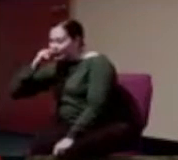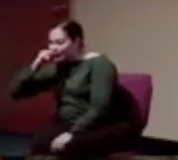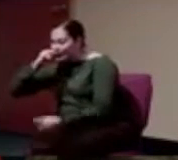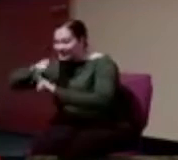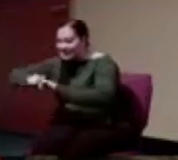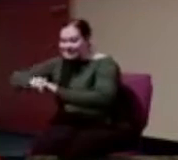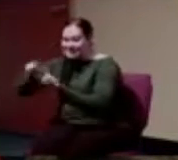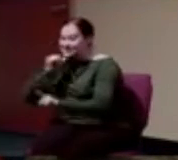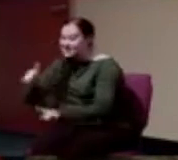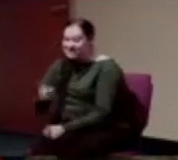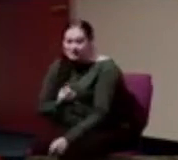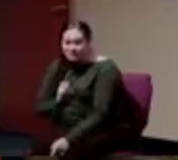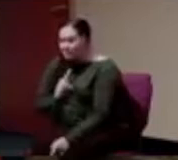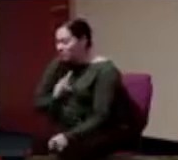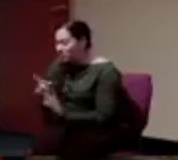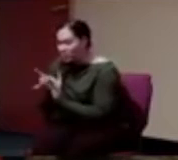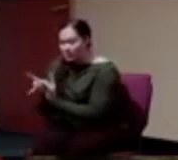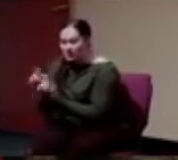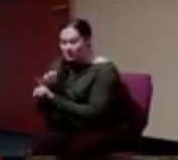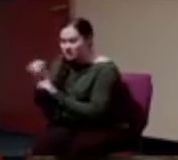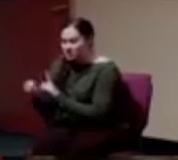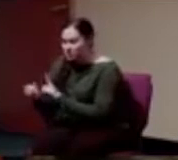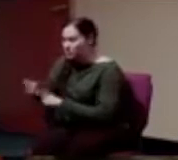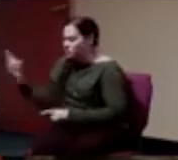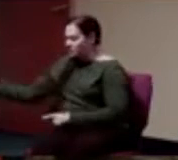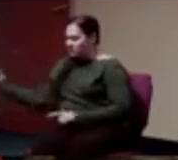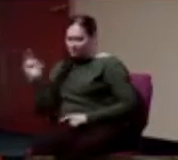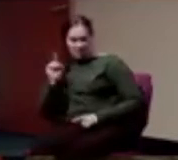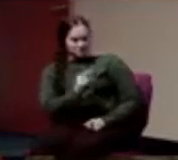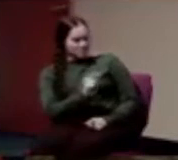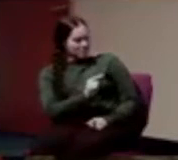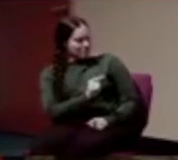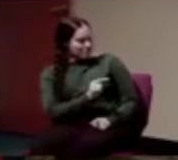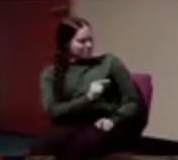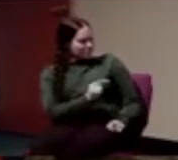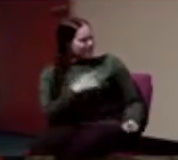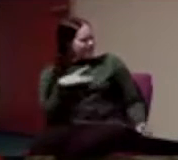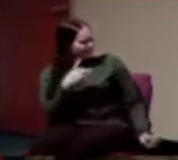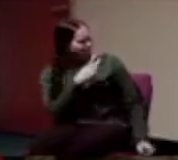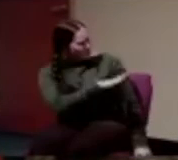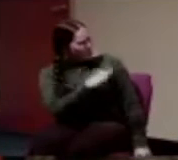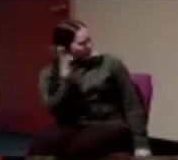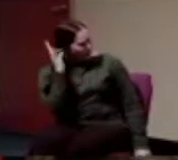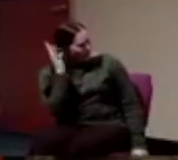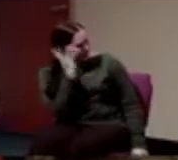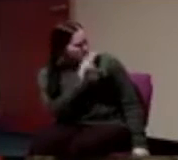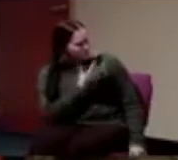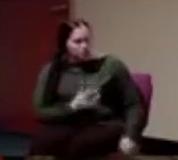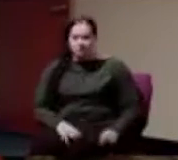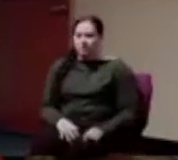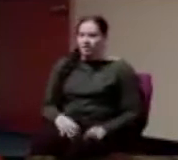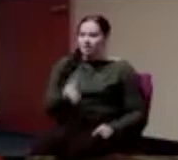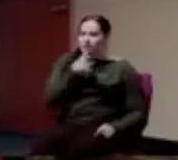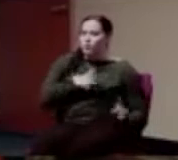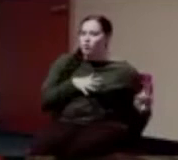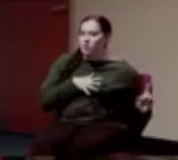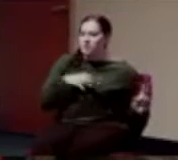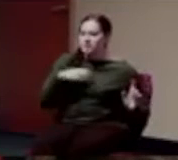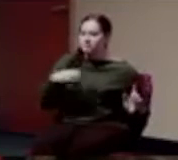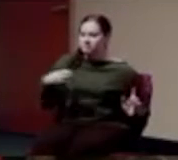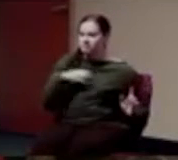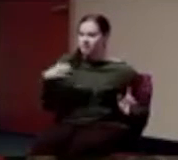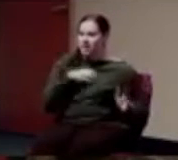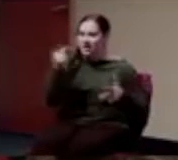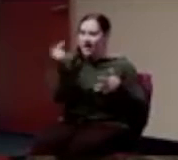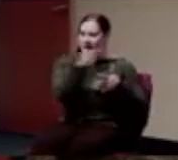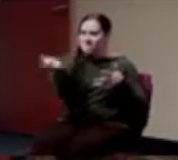incident, who came up to her and just say, hey, I like your hair. They're feeling good about themselves. This lady hated all of that.